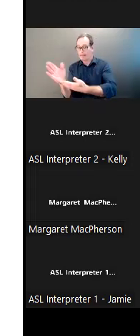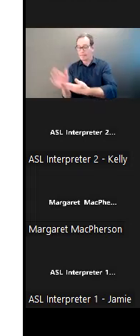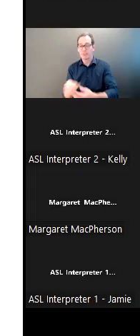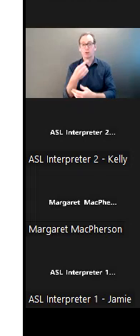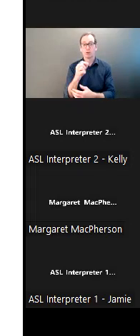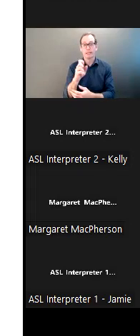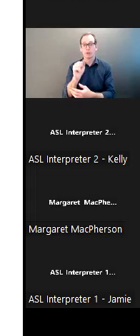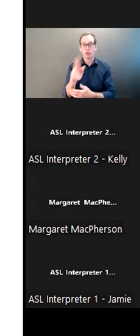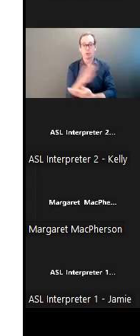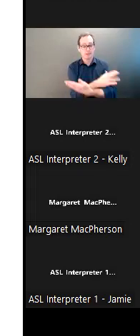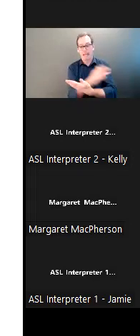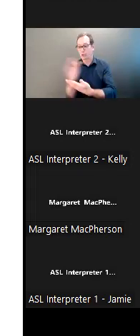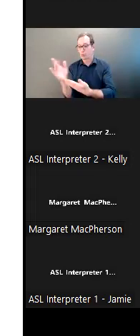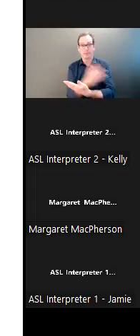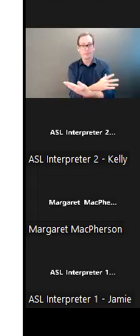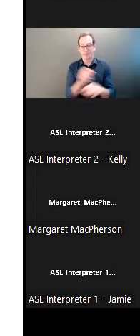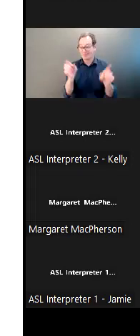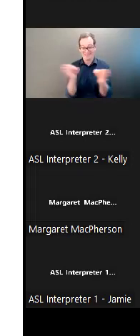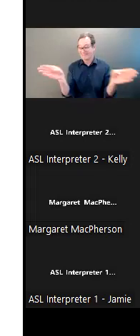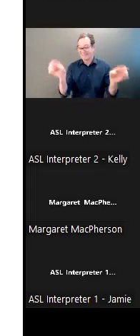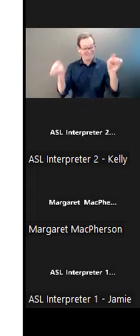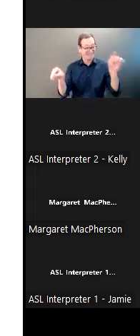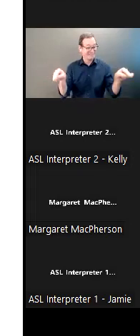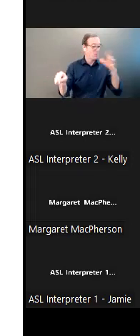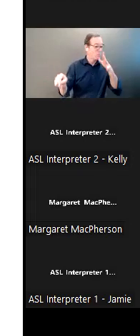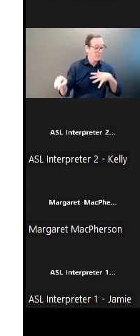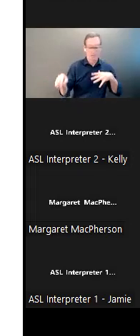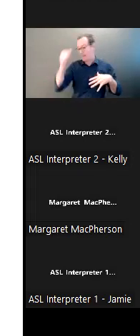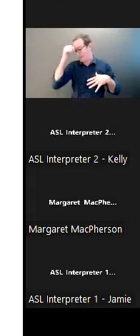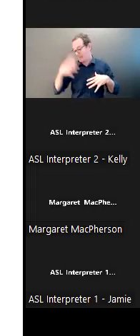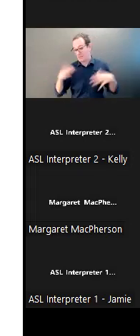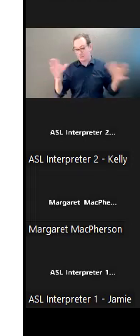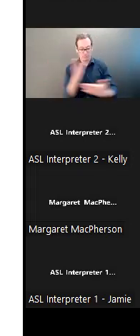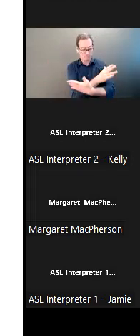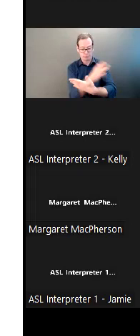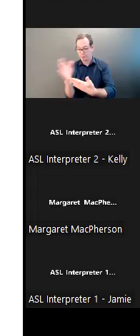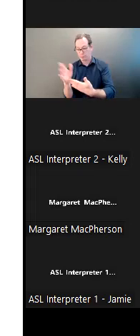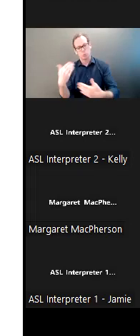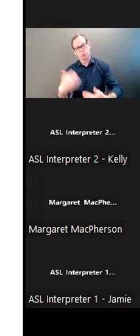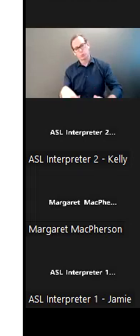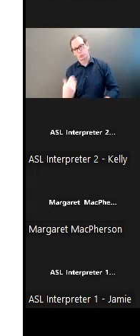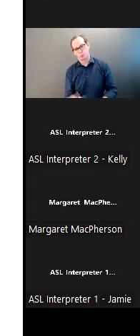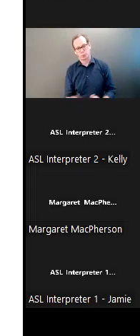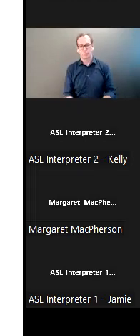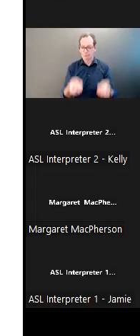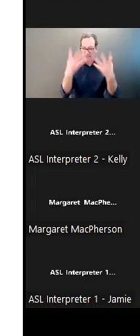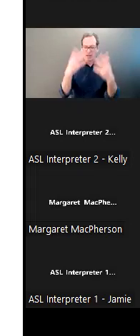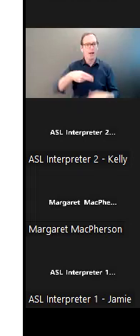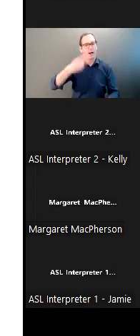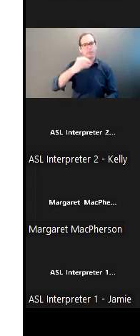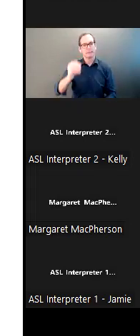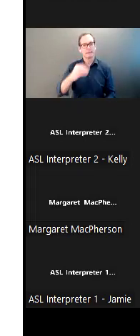experience extraordinarily high forms of intimate partner violence, but there are very few resources available to them, especially as we look